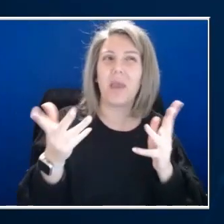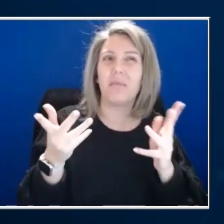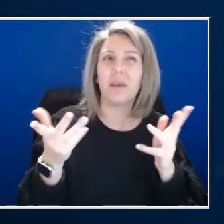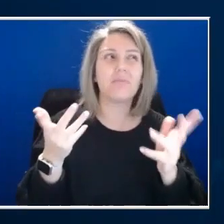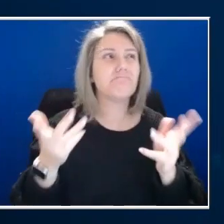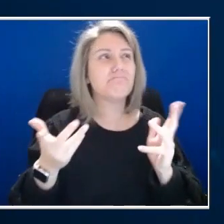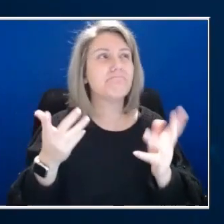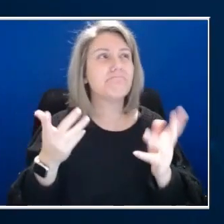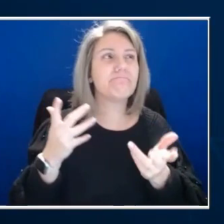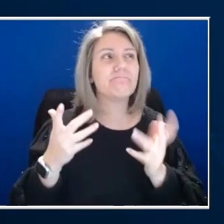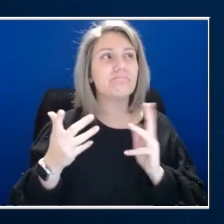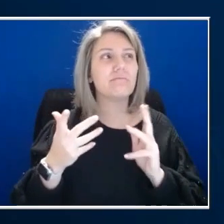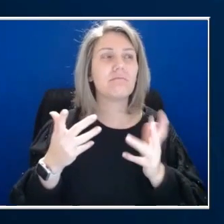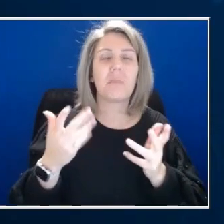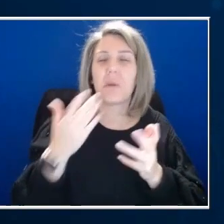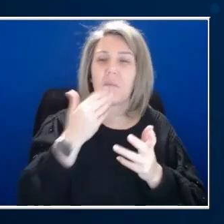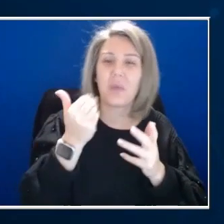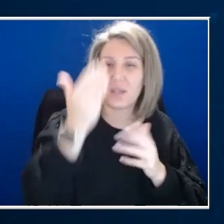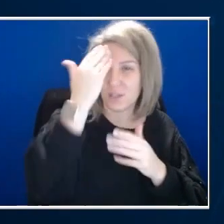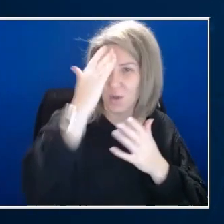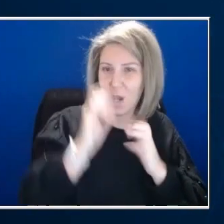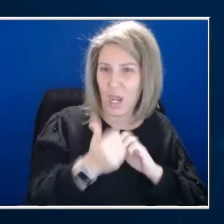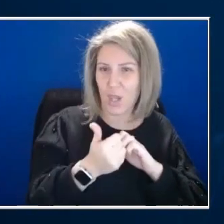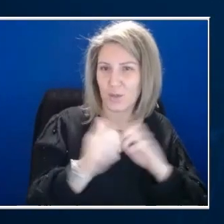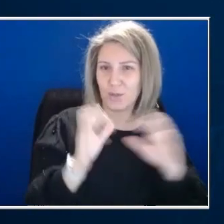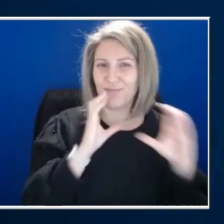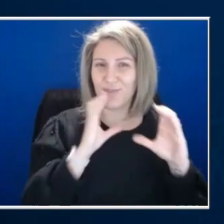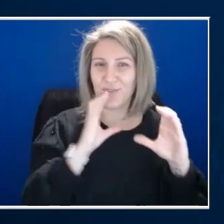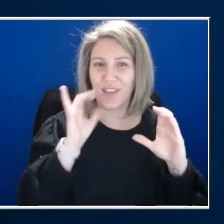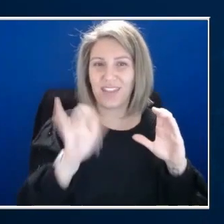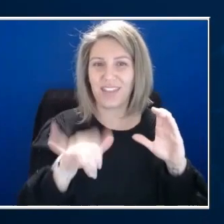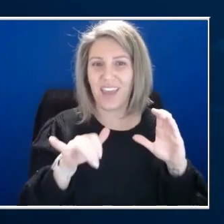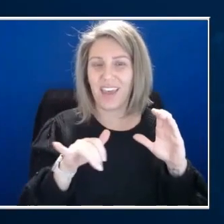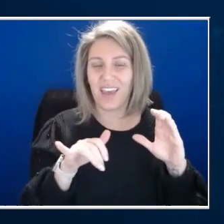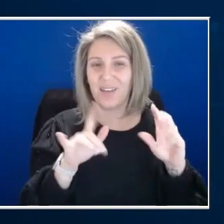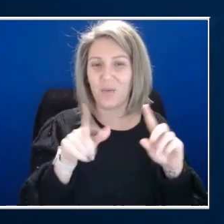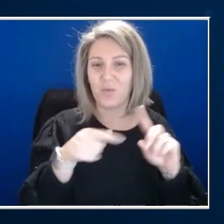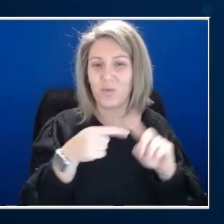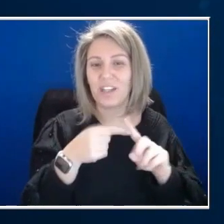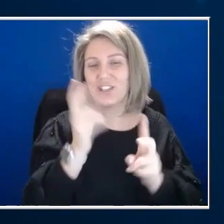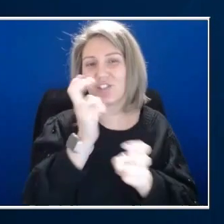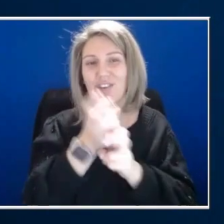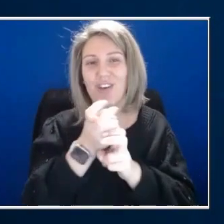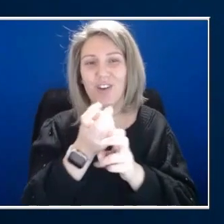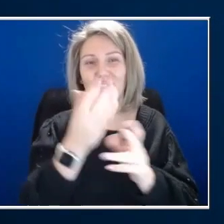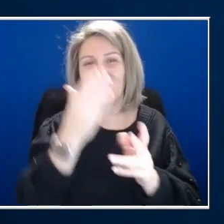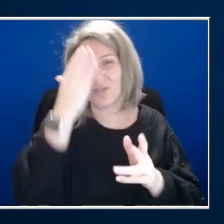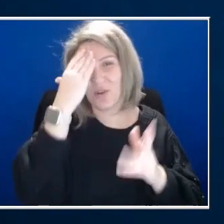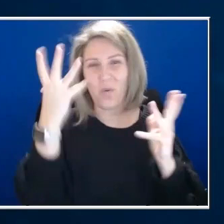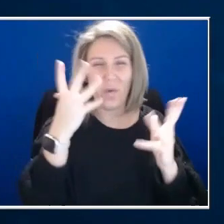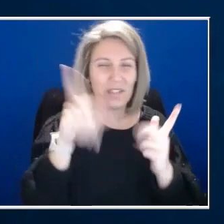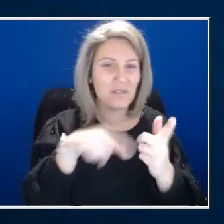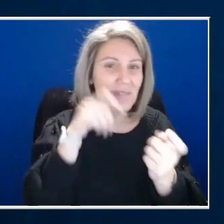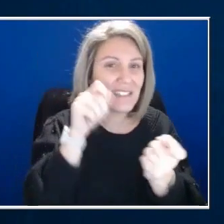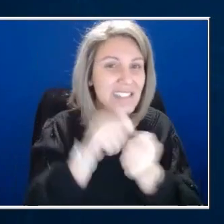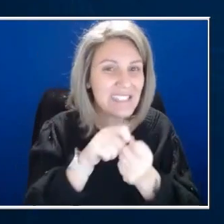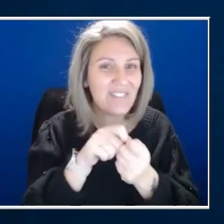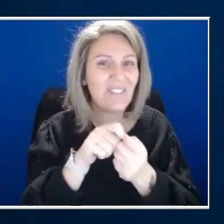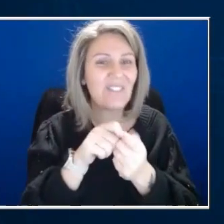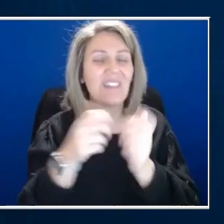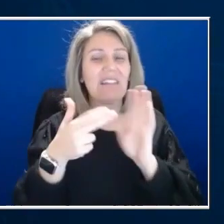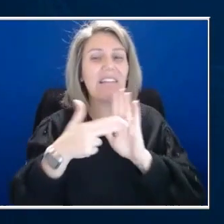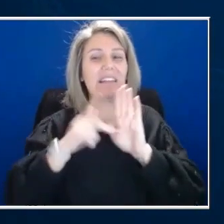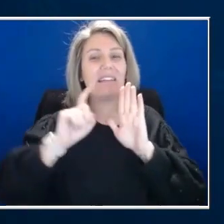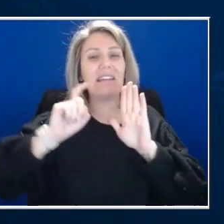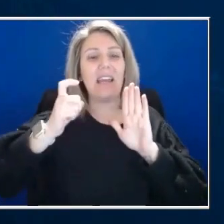maybe best knowing how to communicate that when it's hard to know what it is and there's no direct answer.